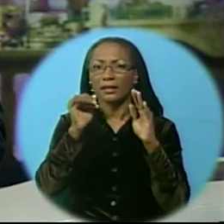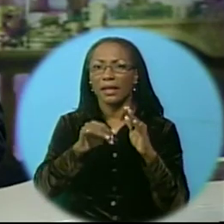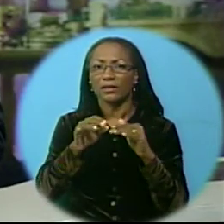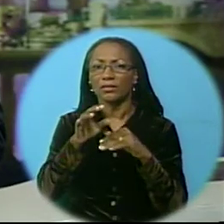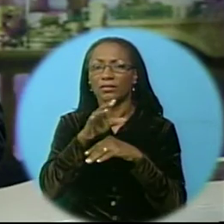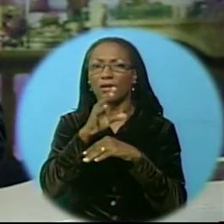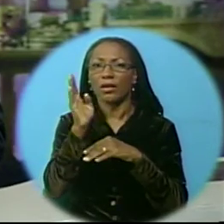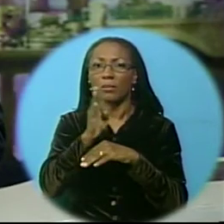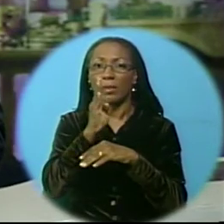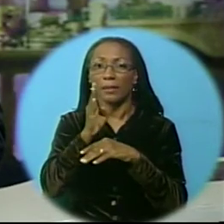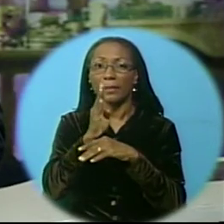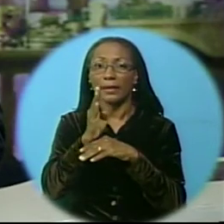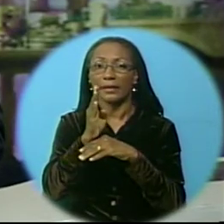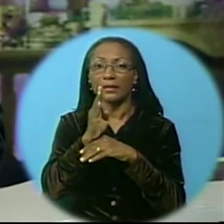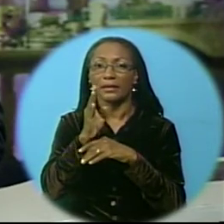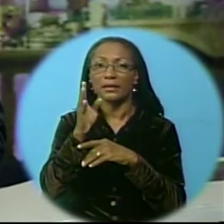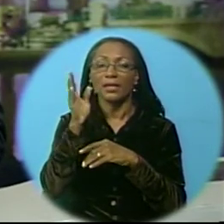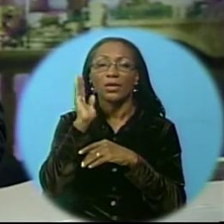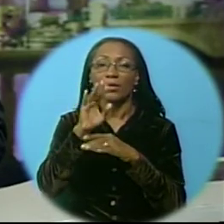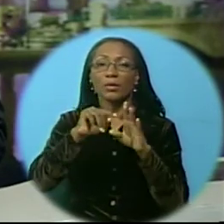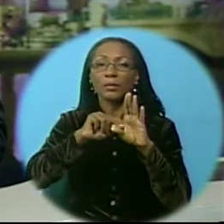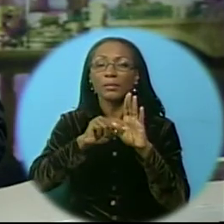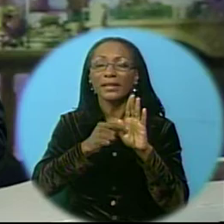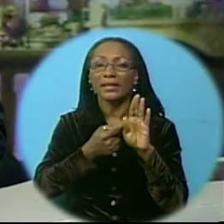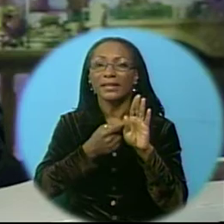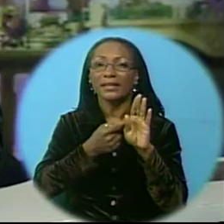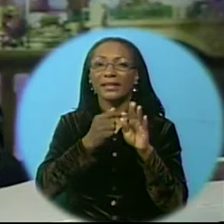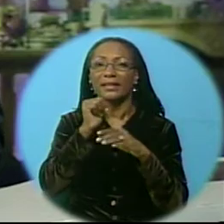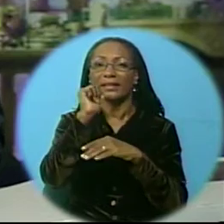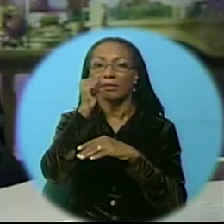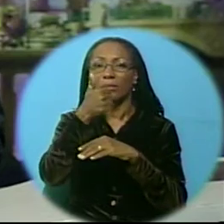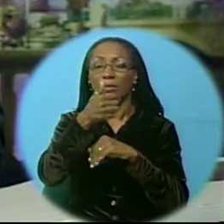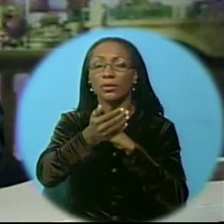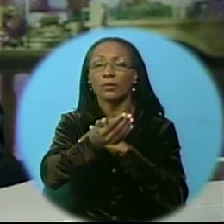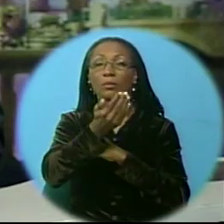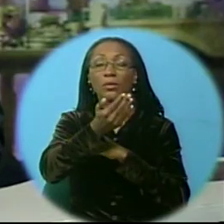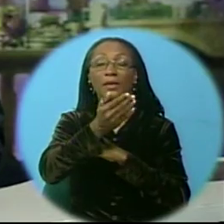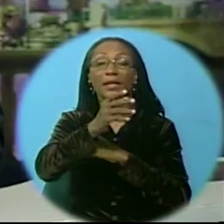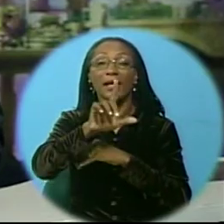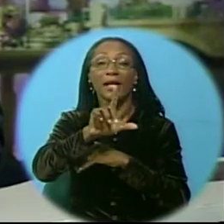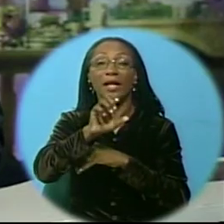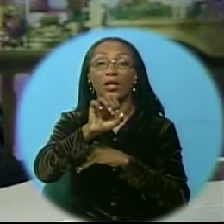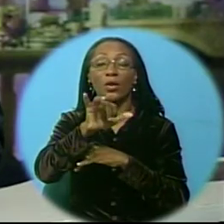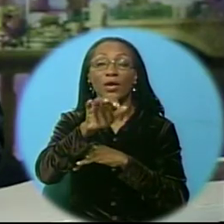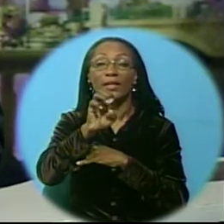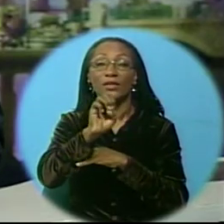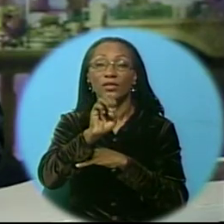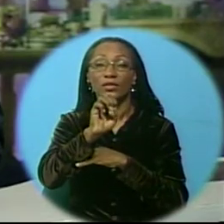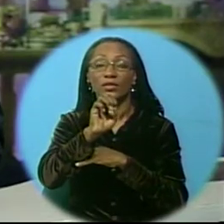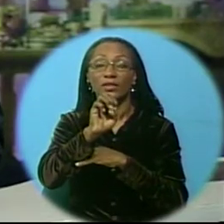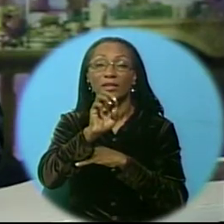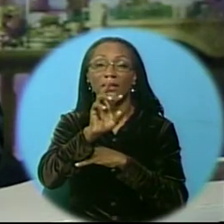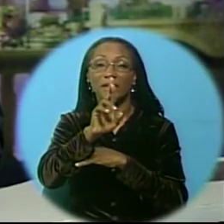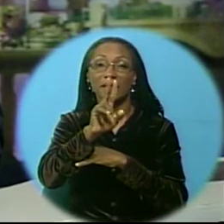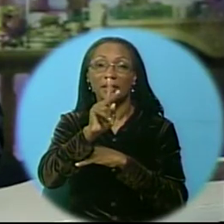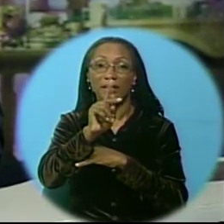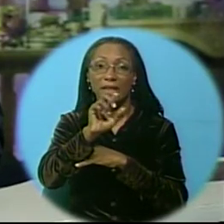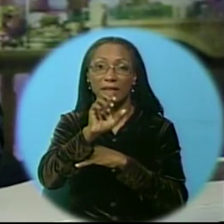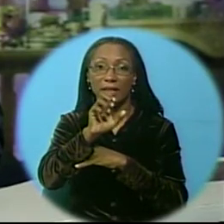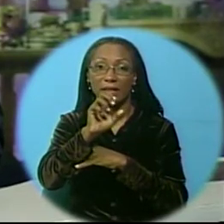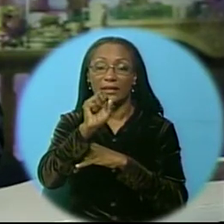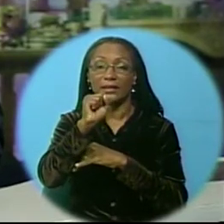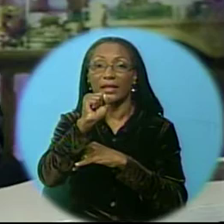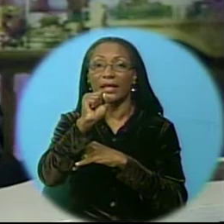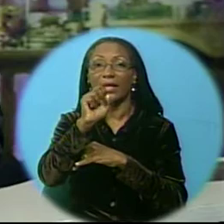Lloyd Erskine Sanford Center tomorrow morning. The two-day forum will bring together all the international football businesses in the world,